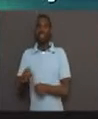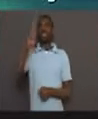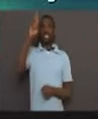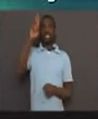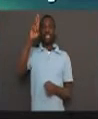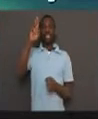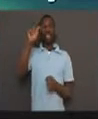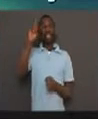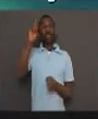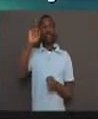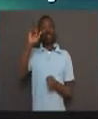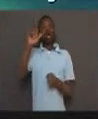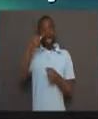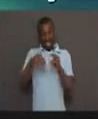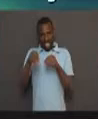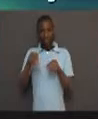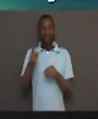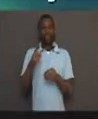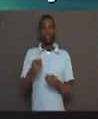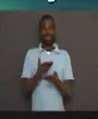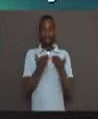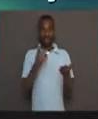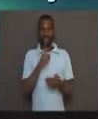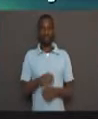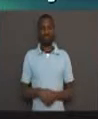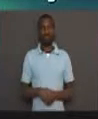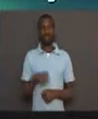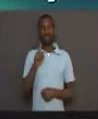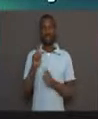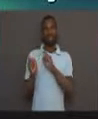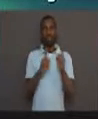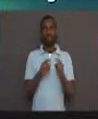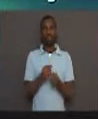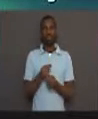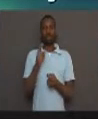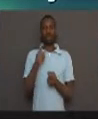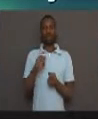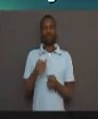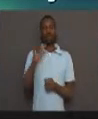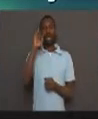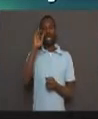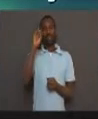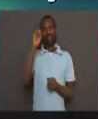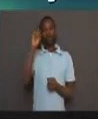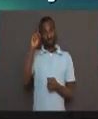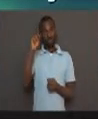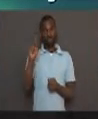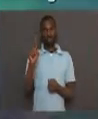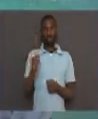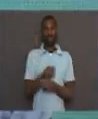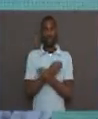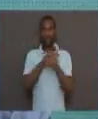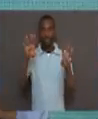radioactive substance, along with the emission of ionizing